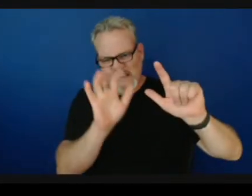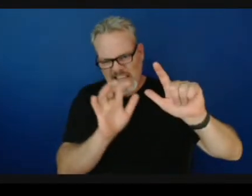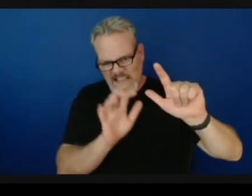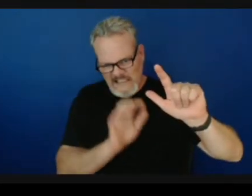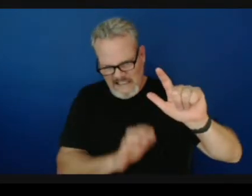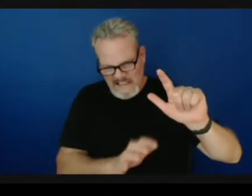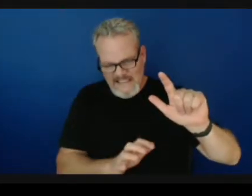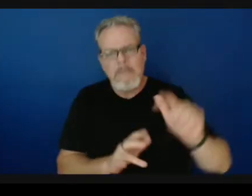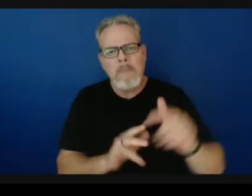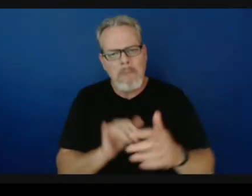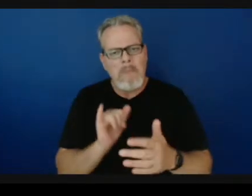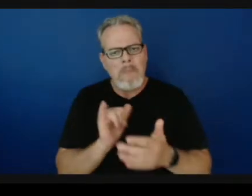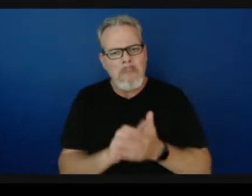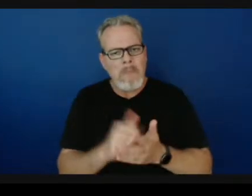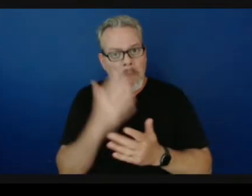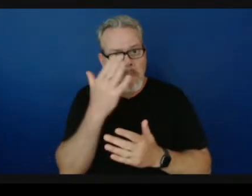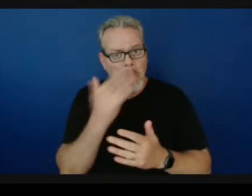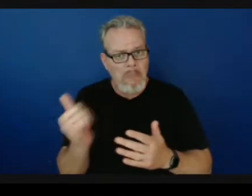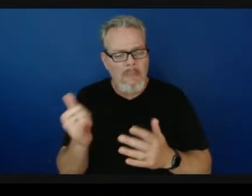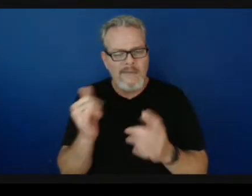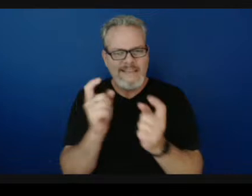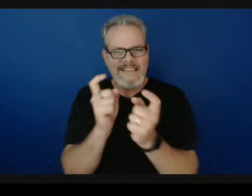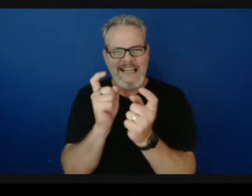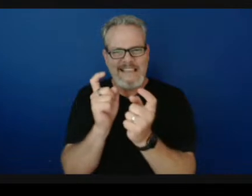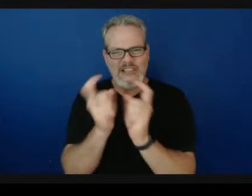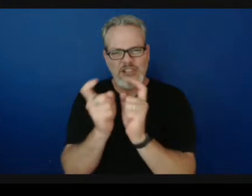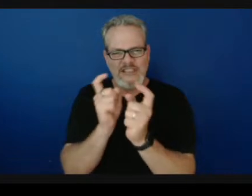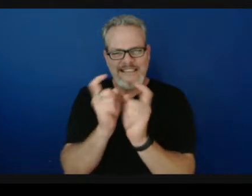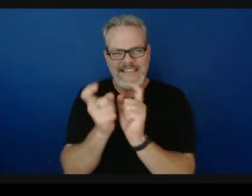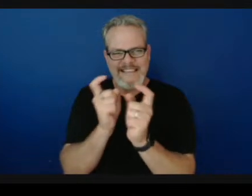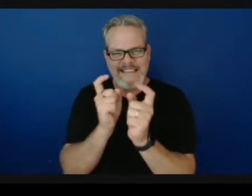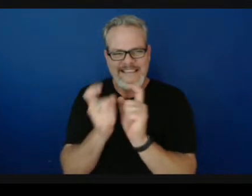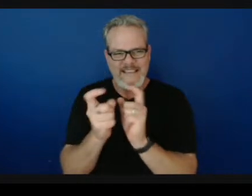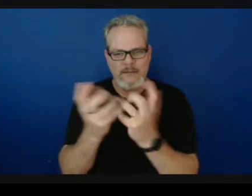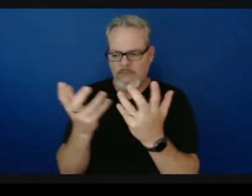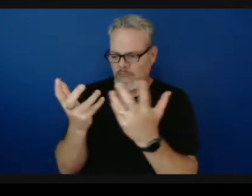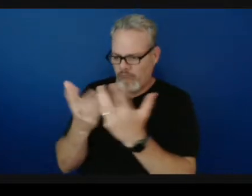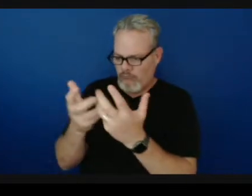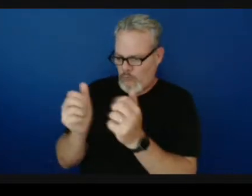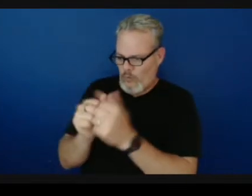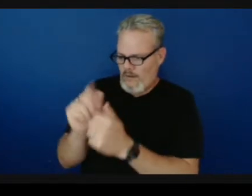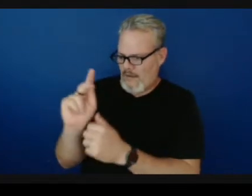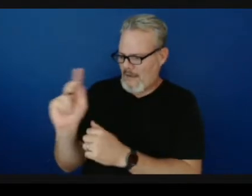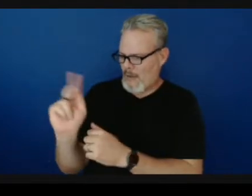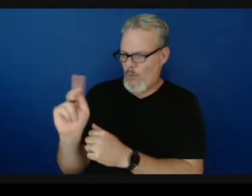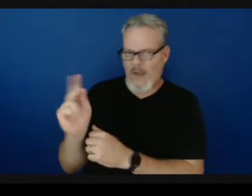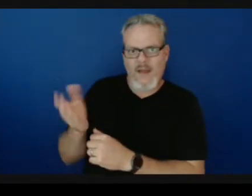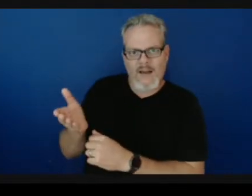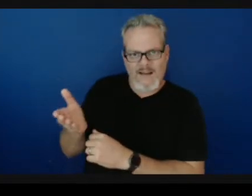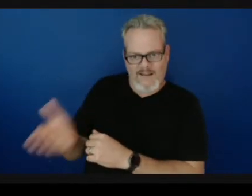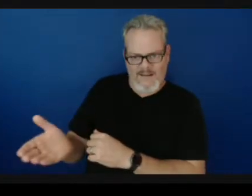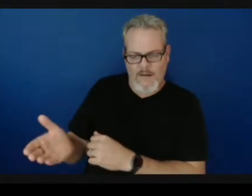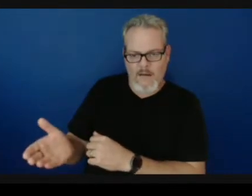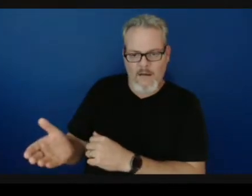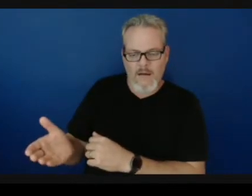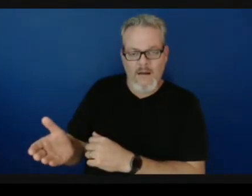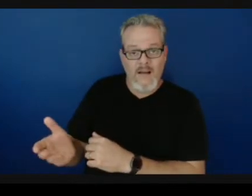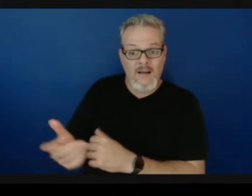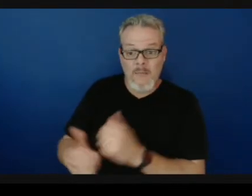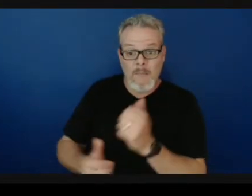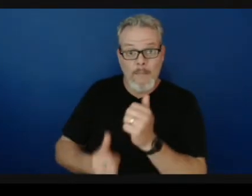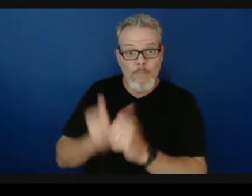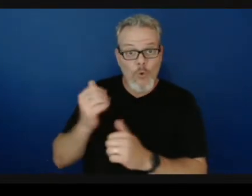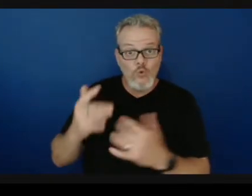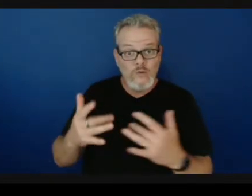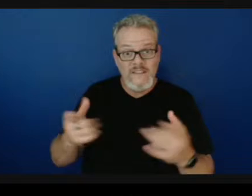is likely related to adjustment to Kilauea, which is neighboring on that side. And then otherwise, most of the events fall into